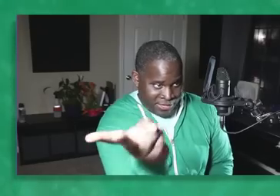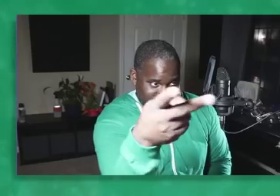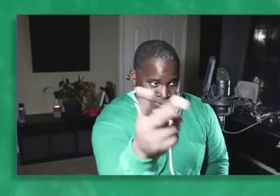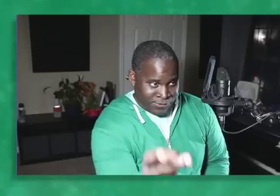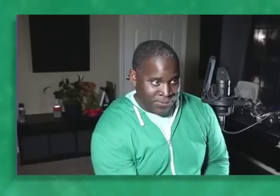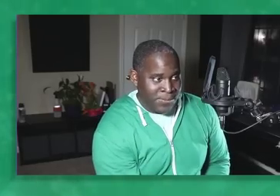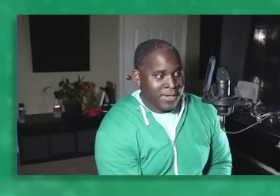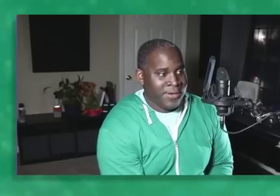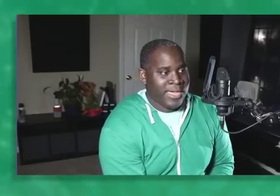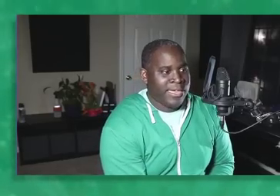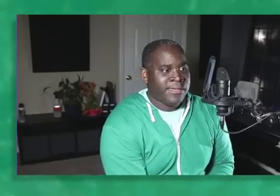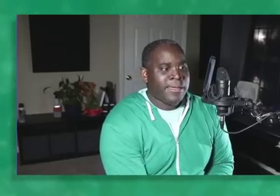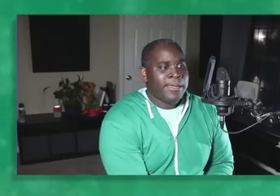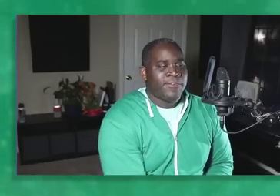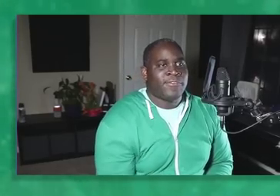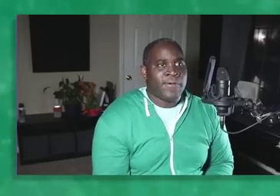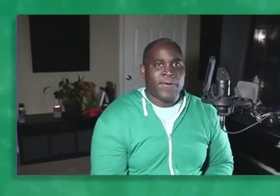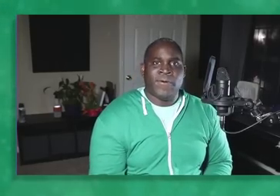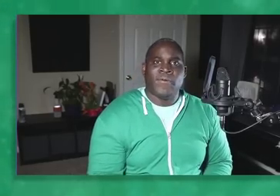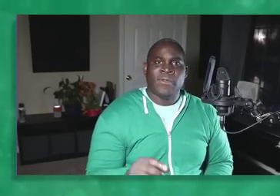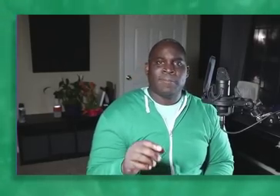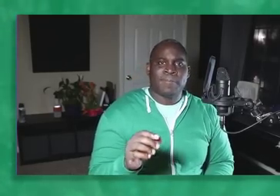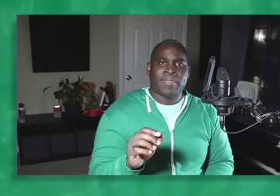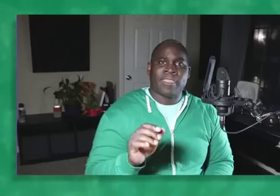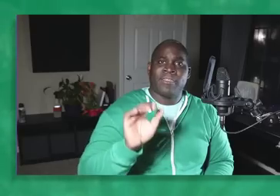You're safe now, boys. You two. Okay. So,